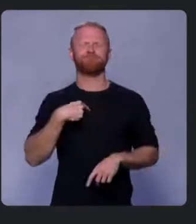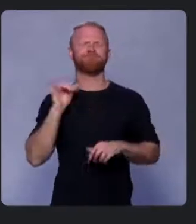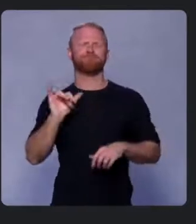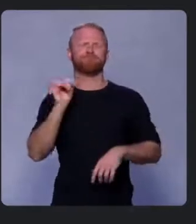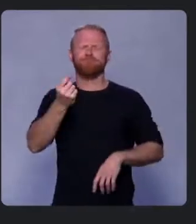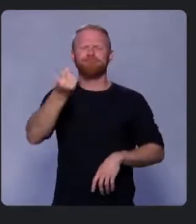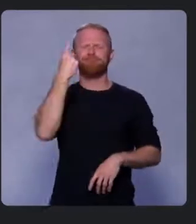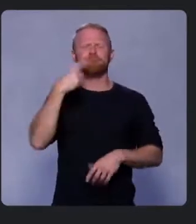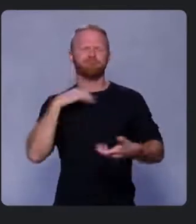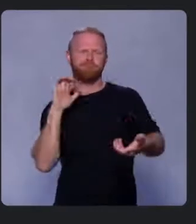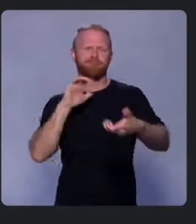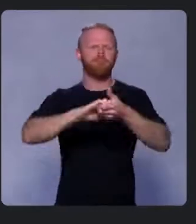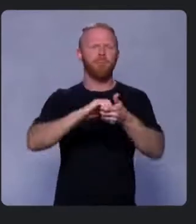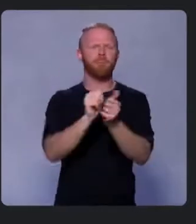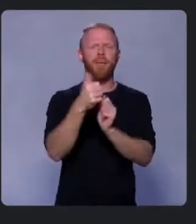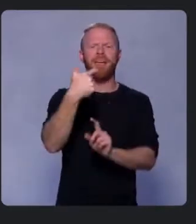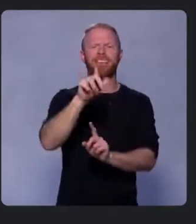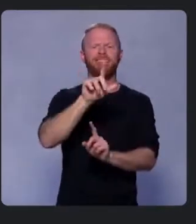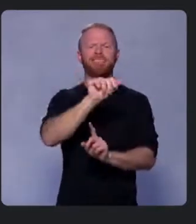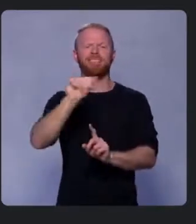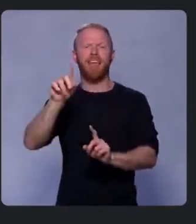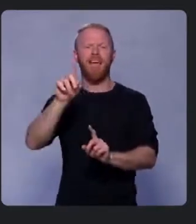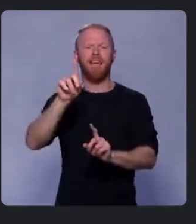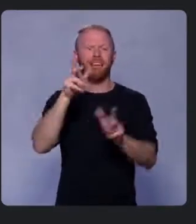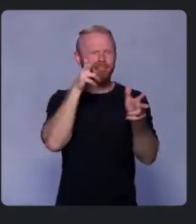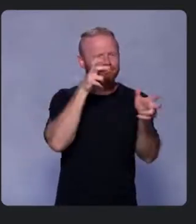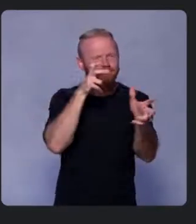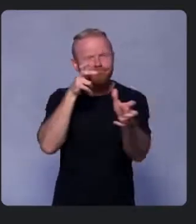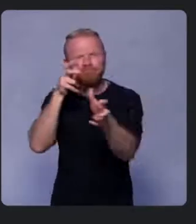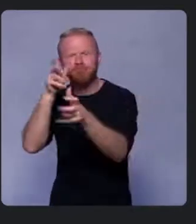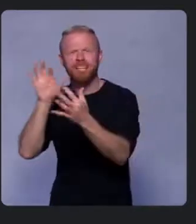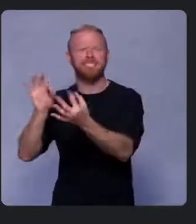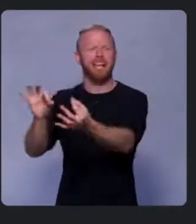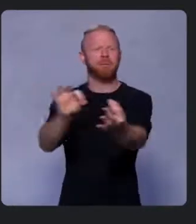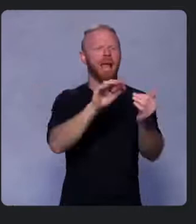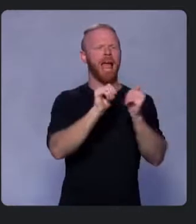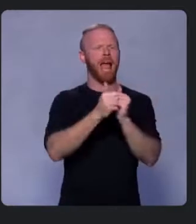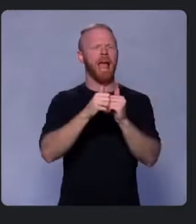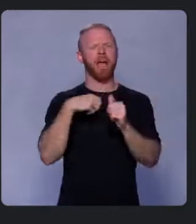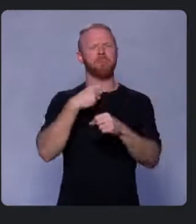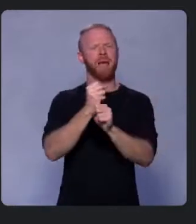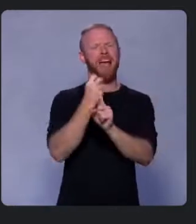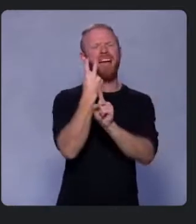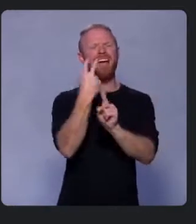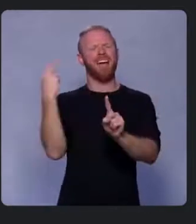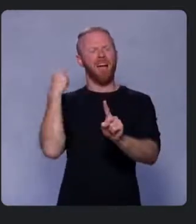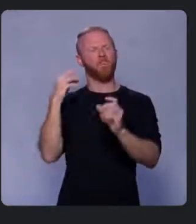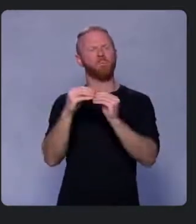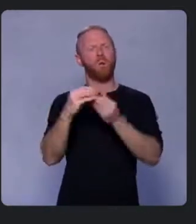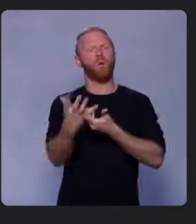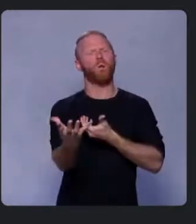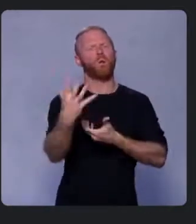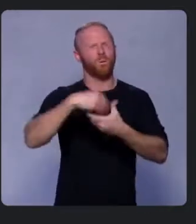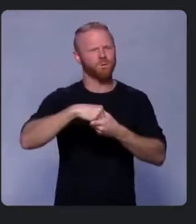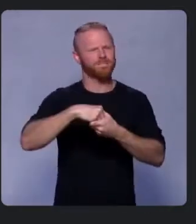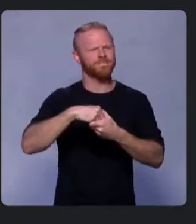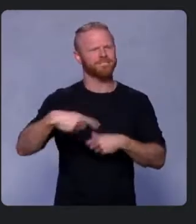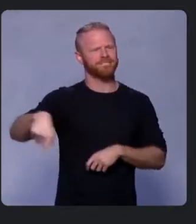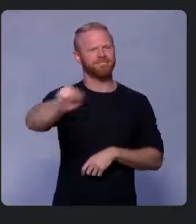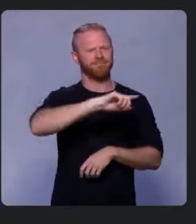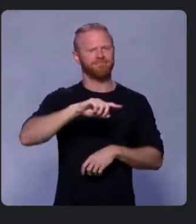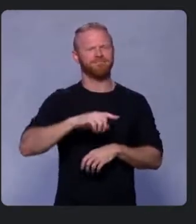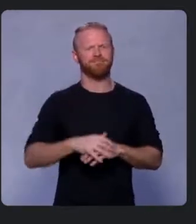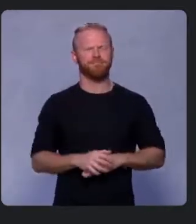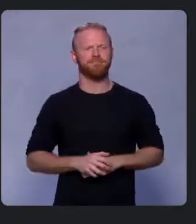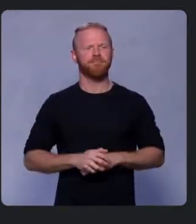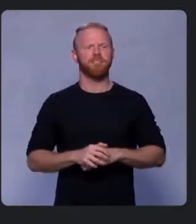at GLAAD and listening to feedback to understand how we can make reminiscing more inclusive. These insights inspired